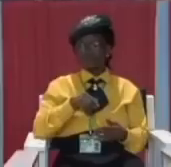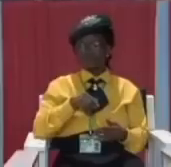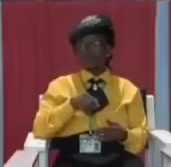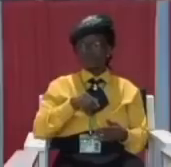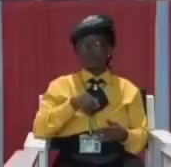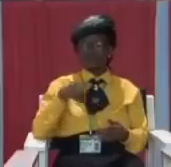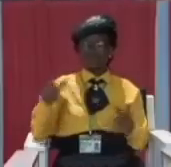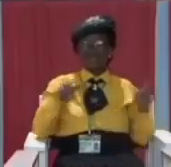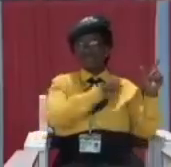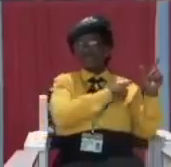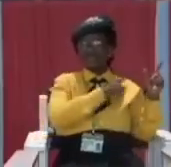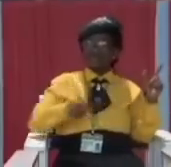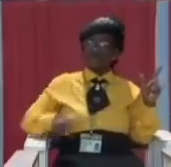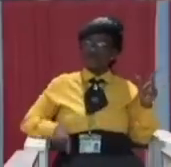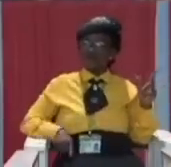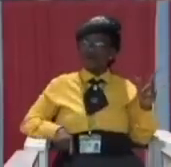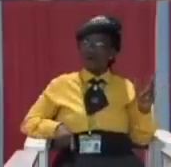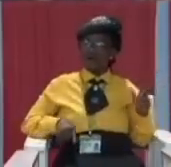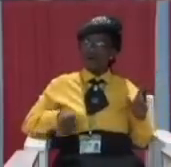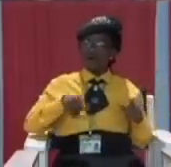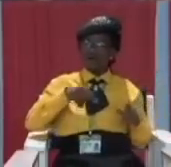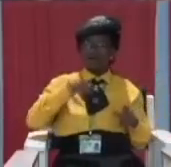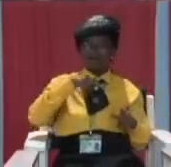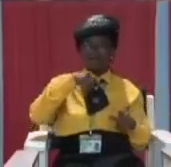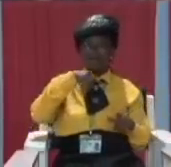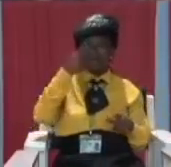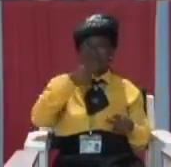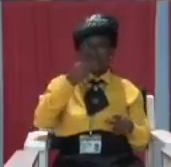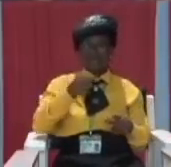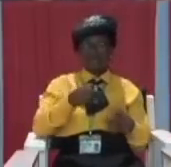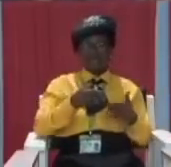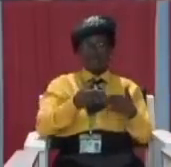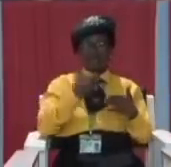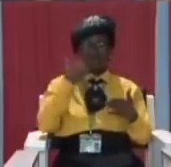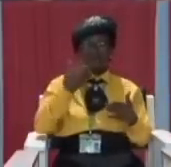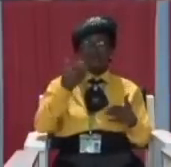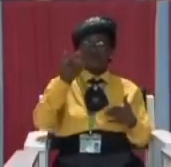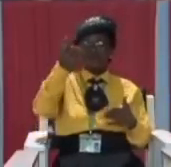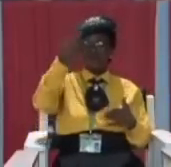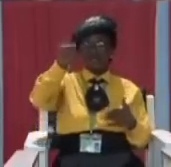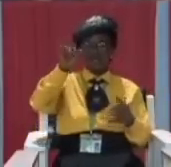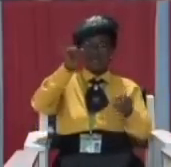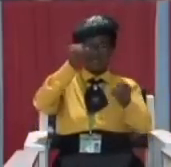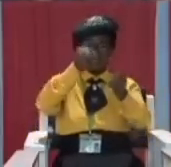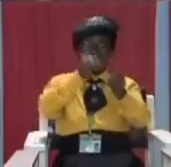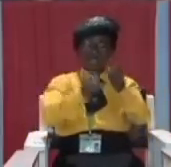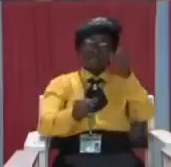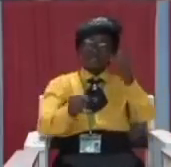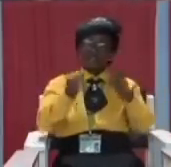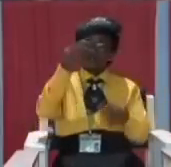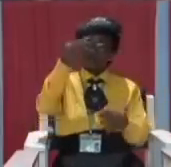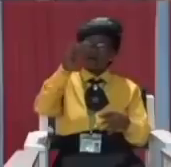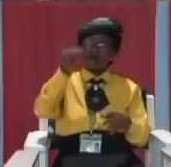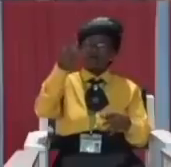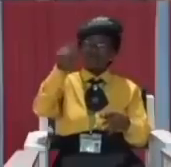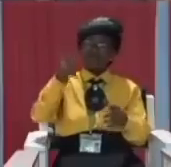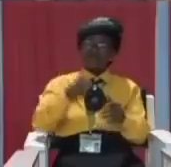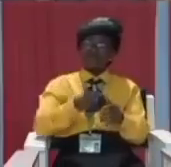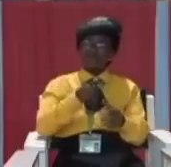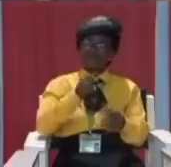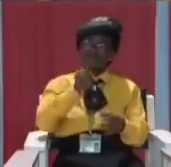The Lord said before the end of the first quarter of this year,